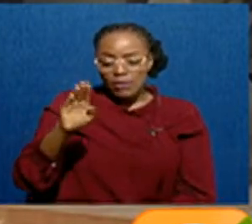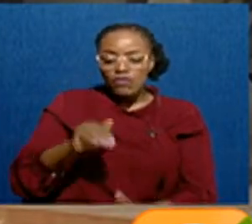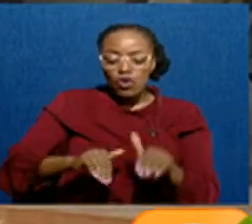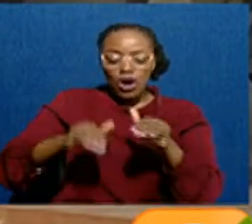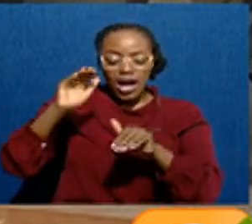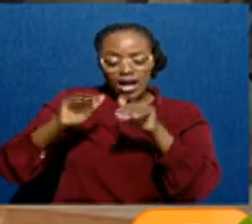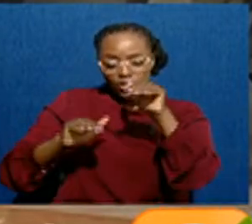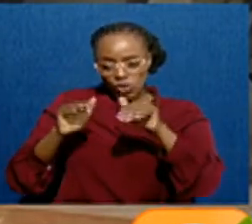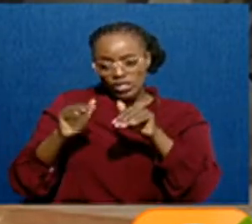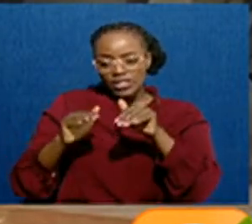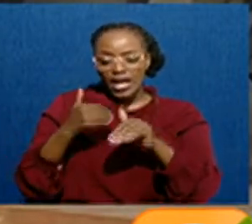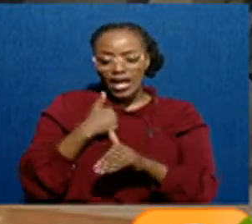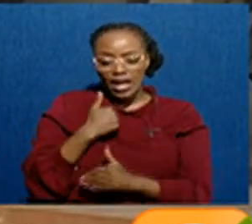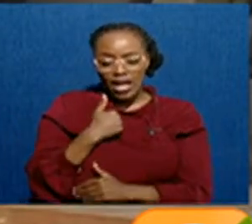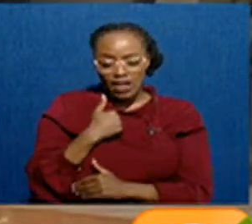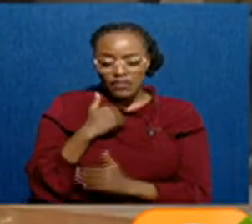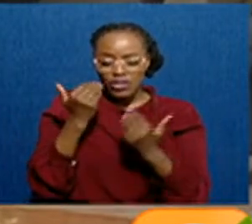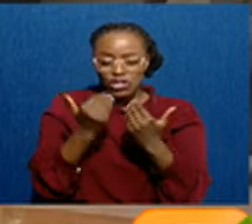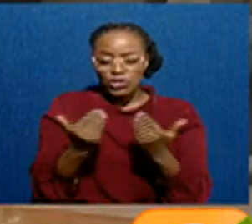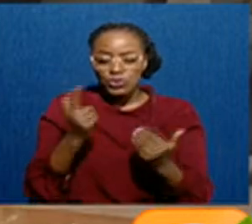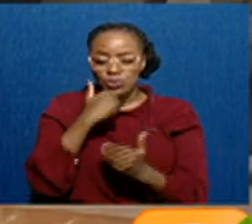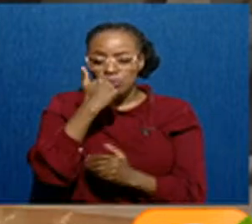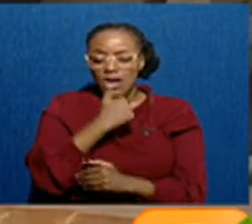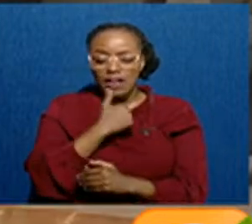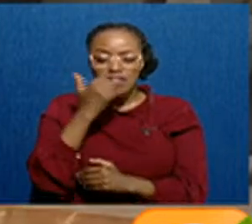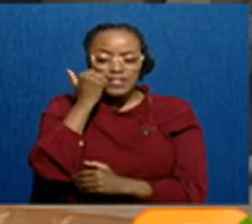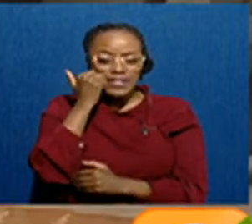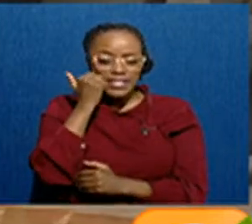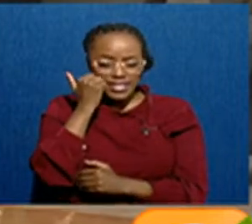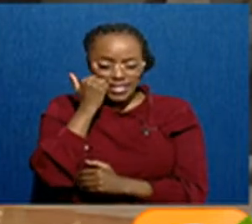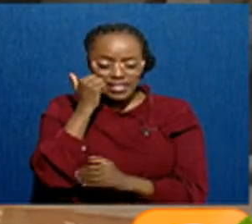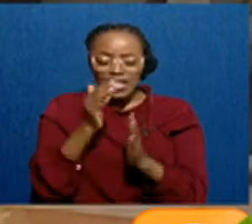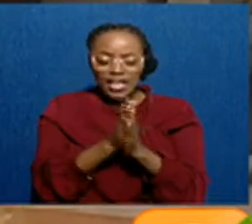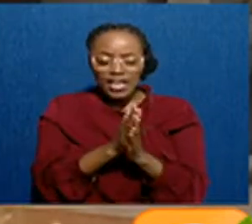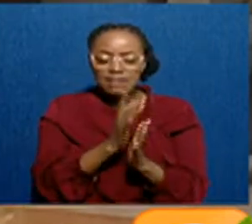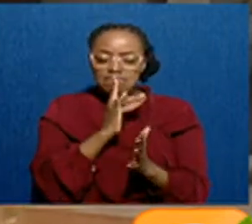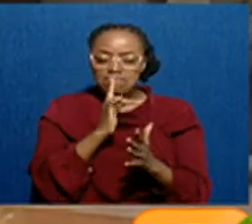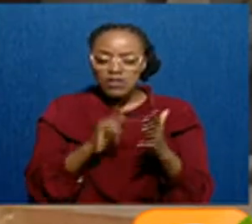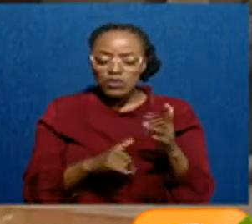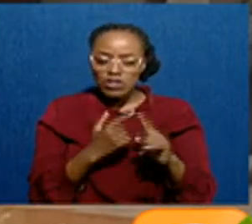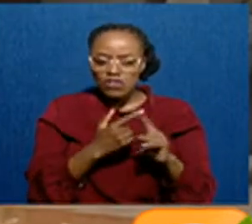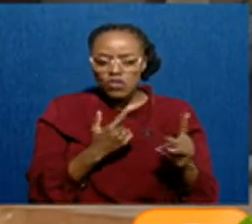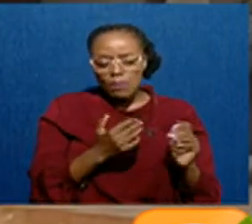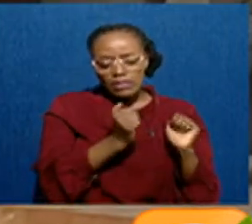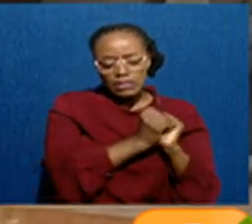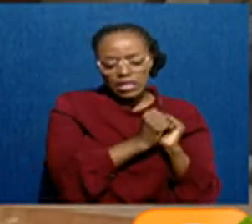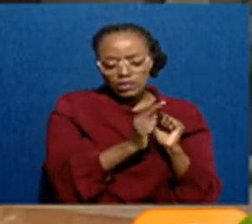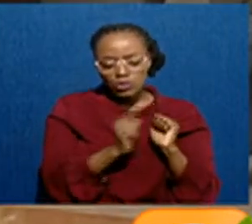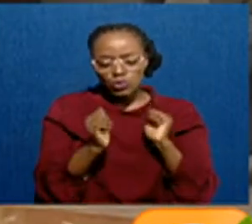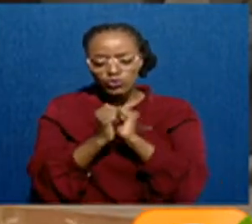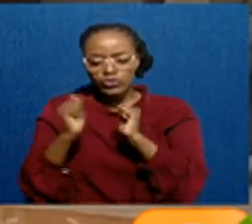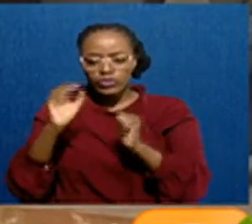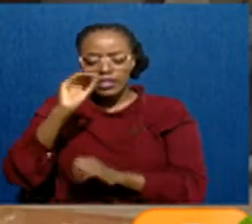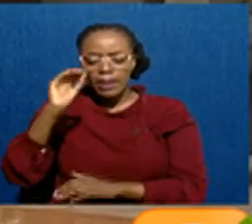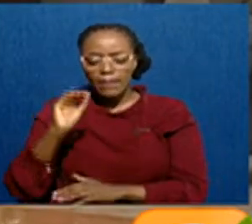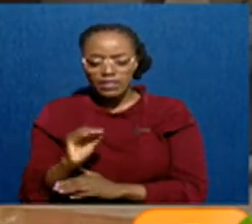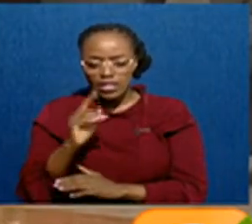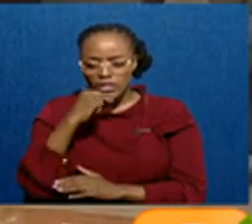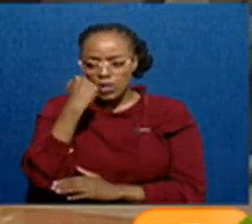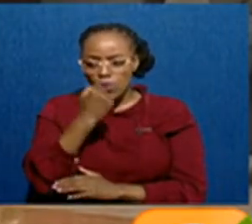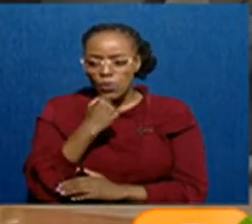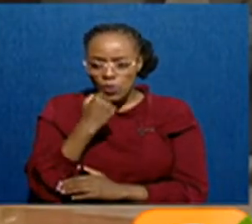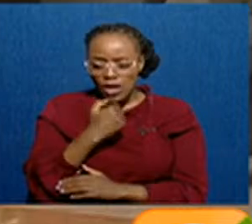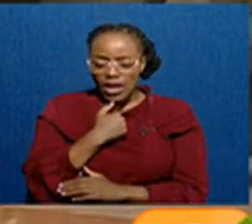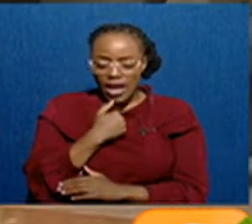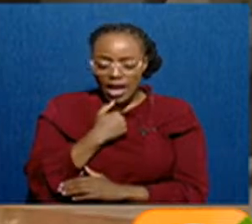wazima, kuna wale watoto ambao wako na hiyo ugonjwa. Na huwa wanasema ni kati ya 10% na 15% ya wagonjwa wote wa